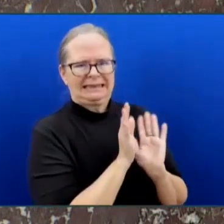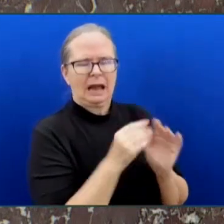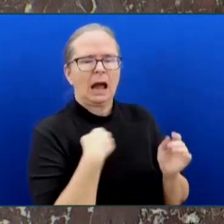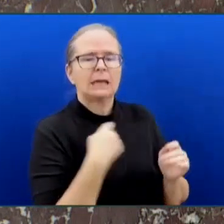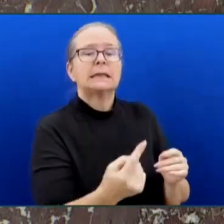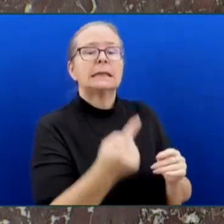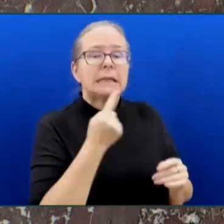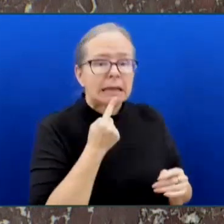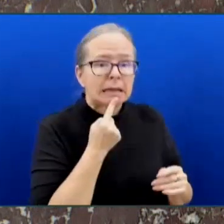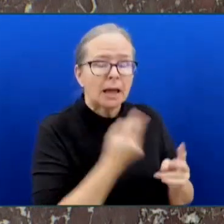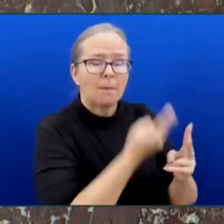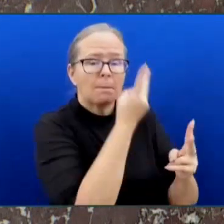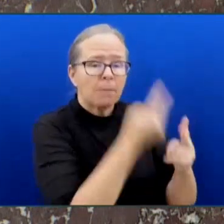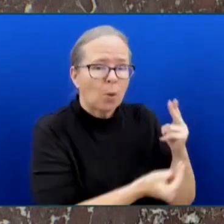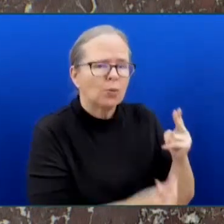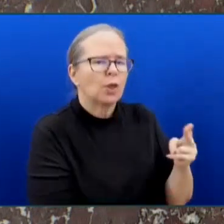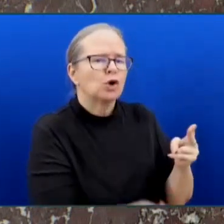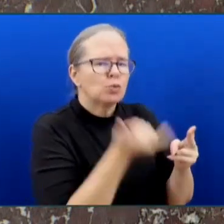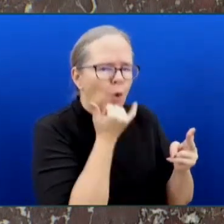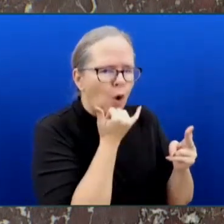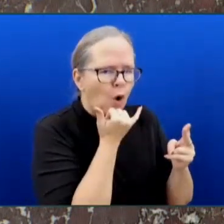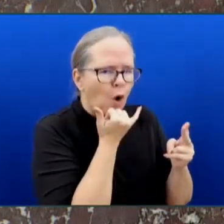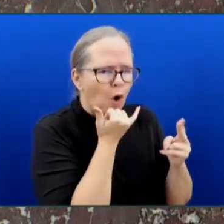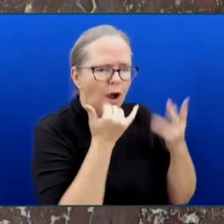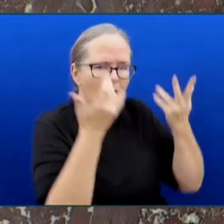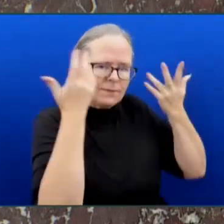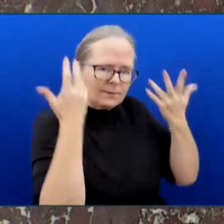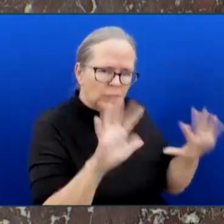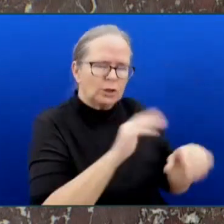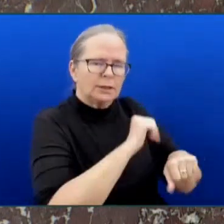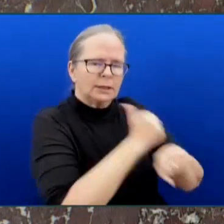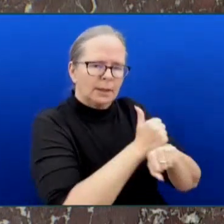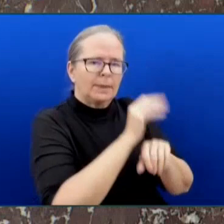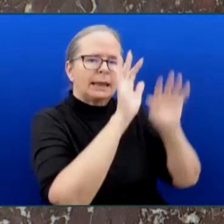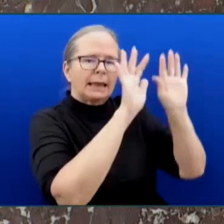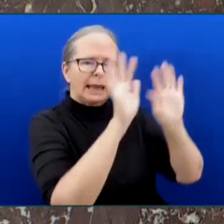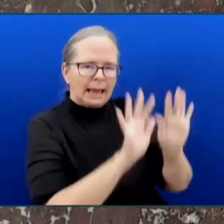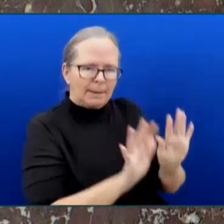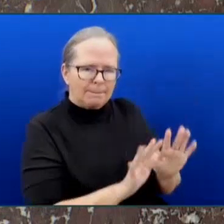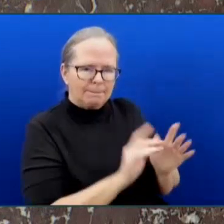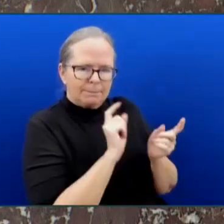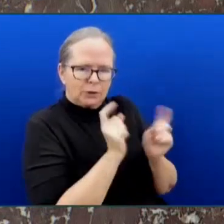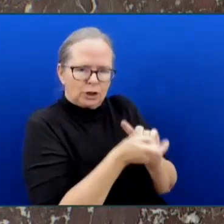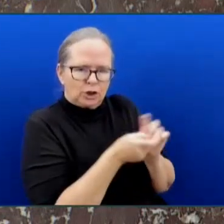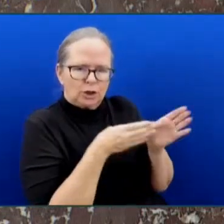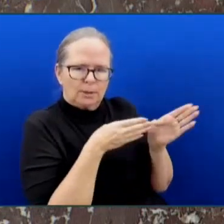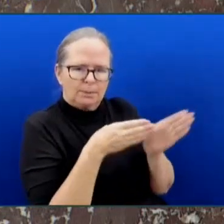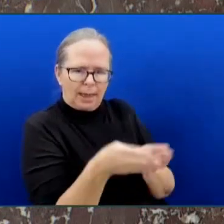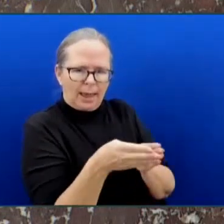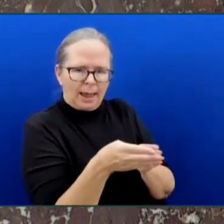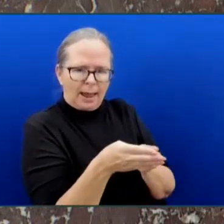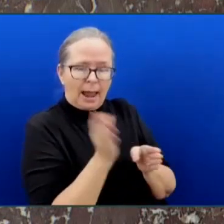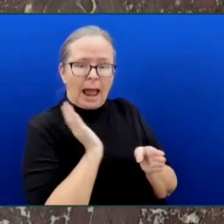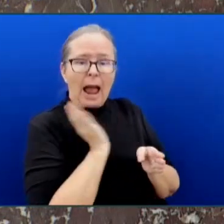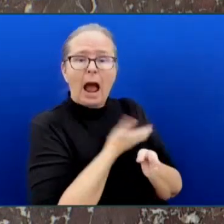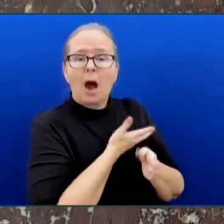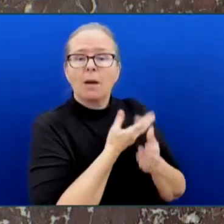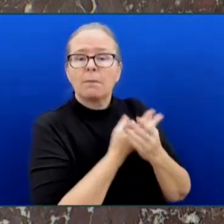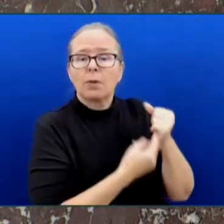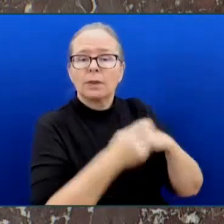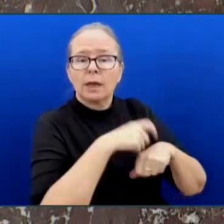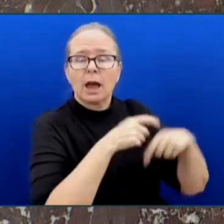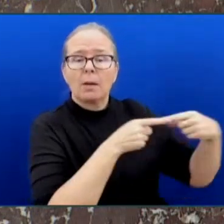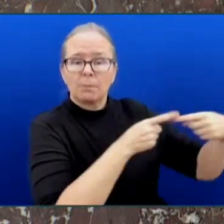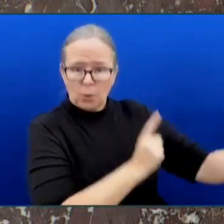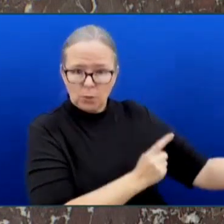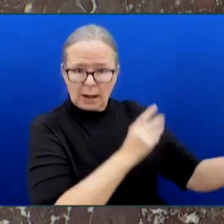We've said when we were in opposition, we said when we were in government that LNG had to fit within that plan. It is